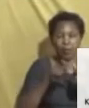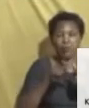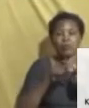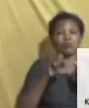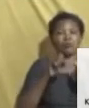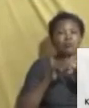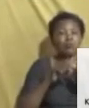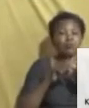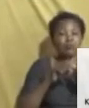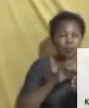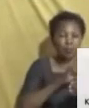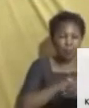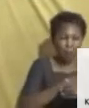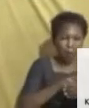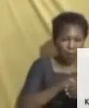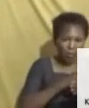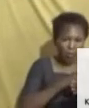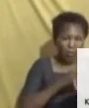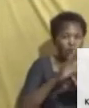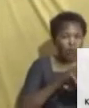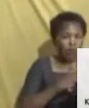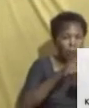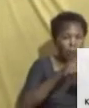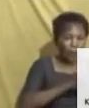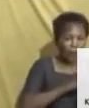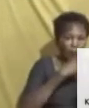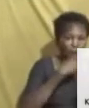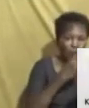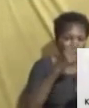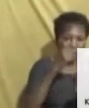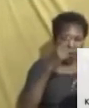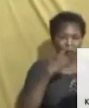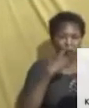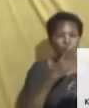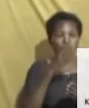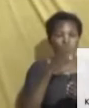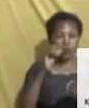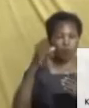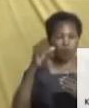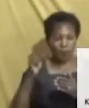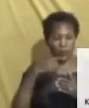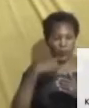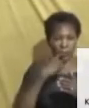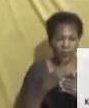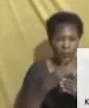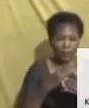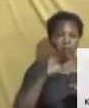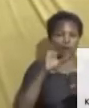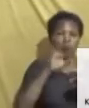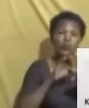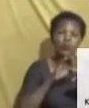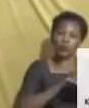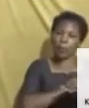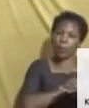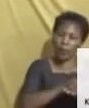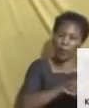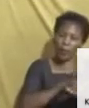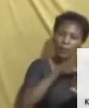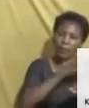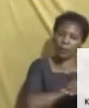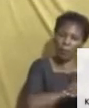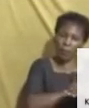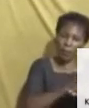follows, commencing from page 105. He says, constituent power is the power to establish